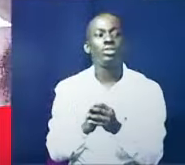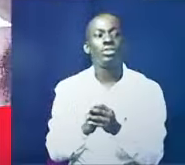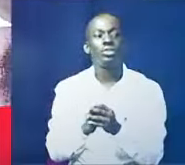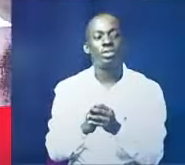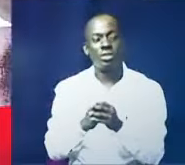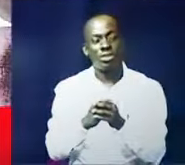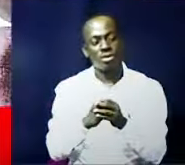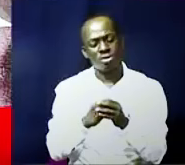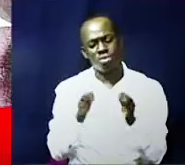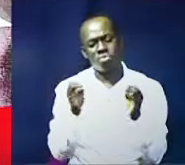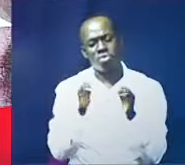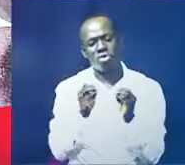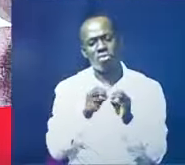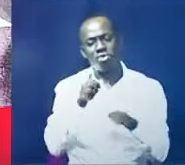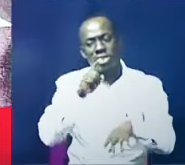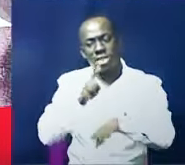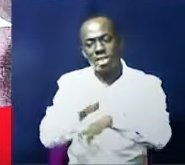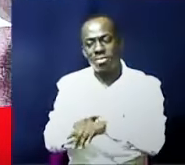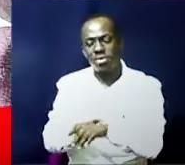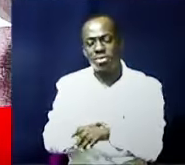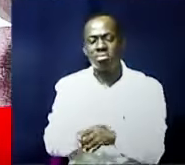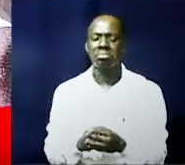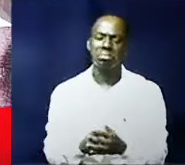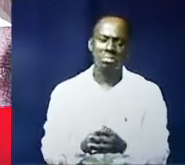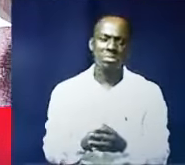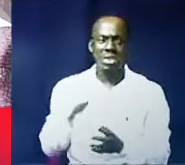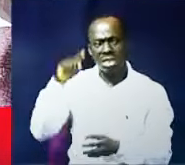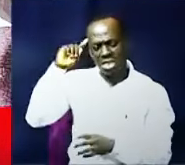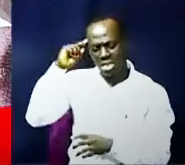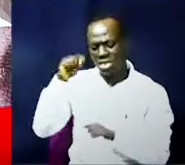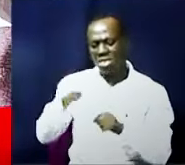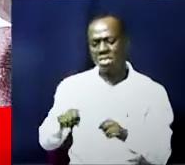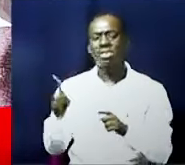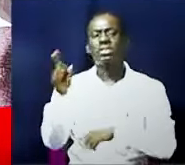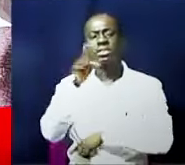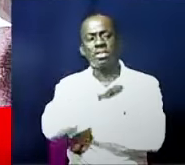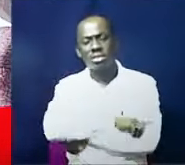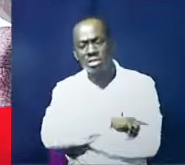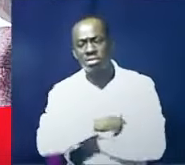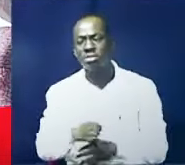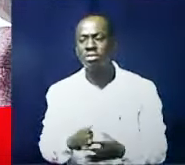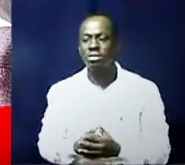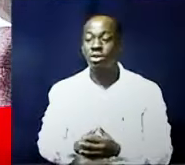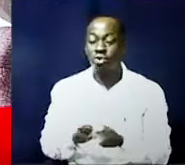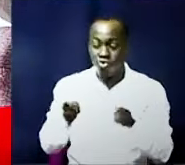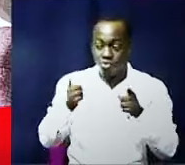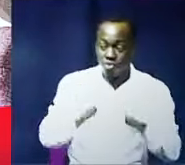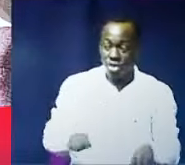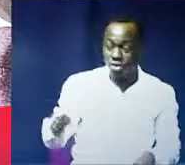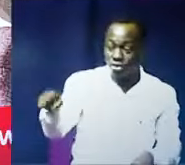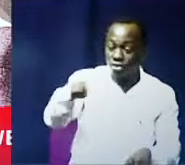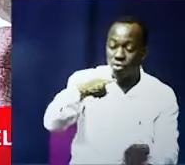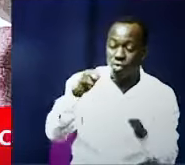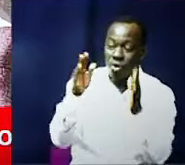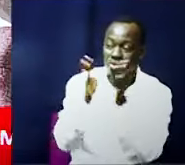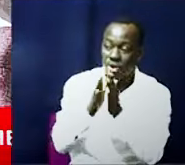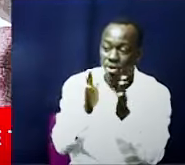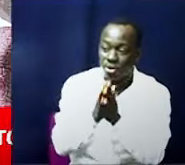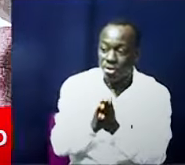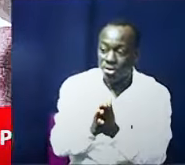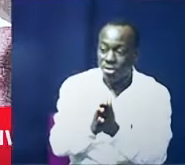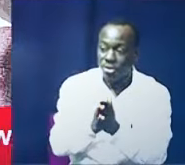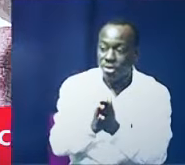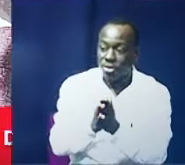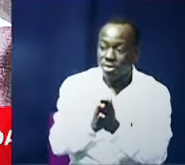times, in Pepe, especially these days, and Kanka and Nay, when we are praying, say a bonfire.